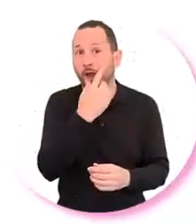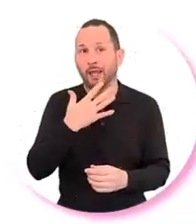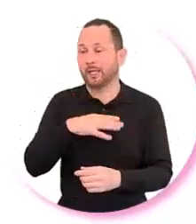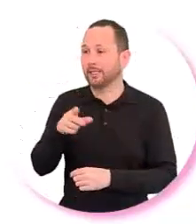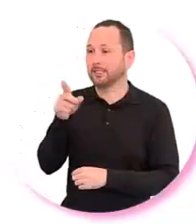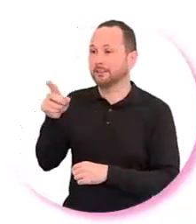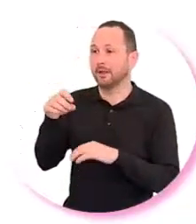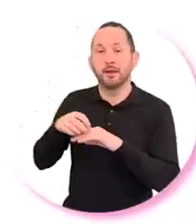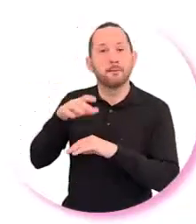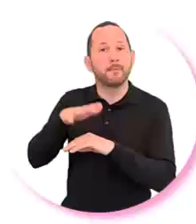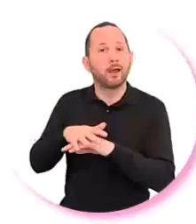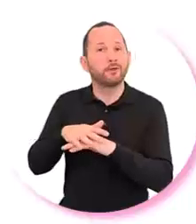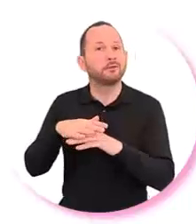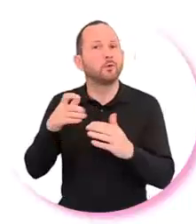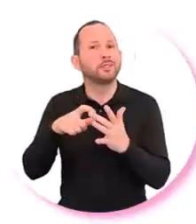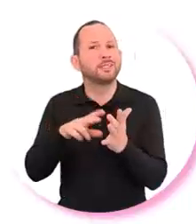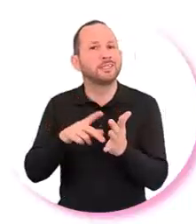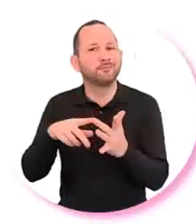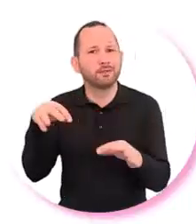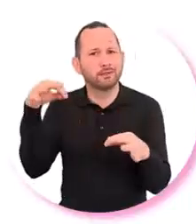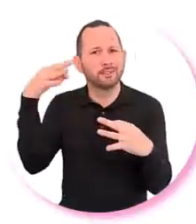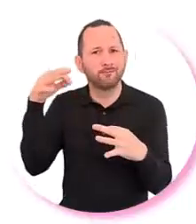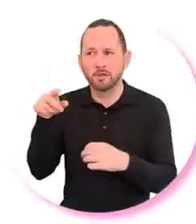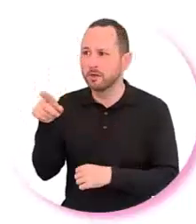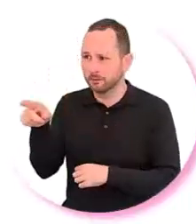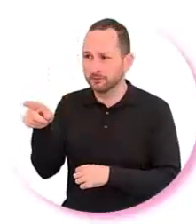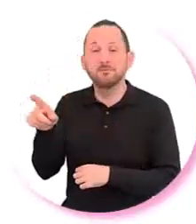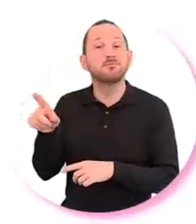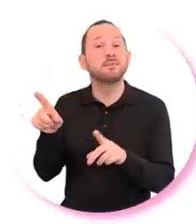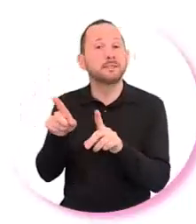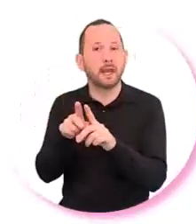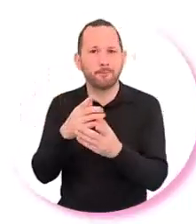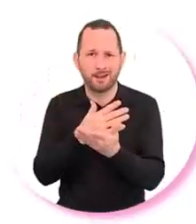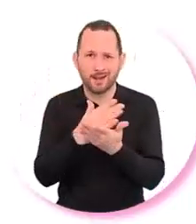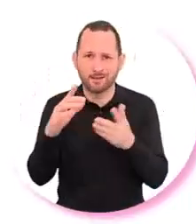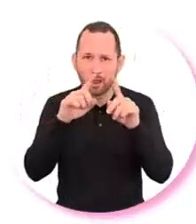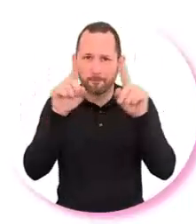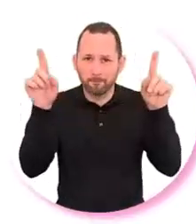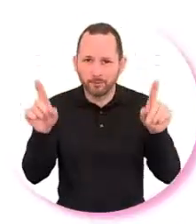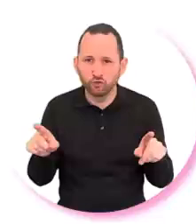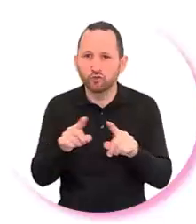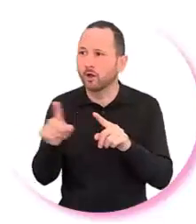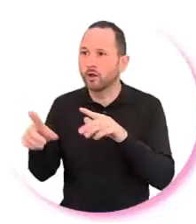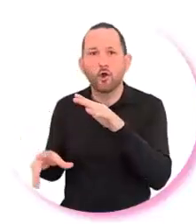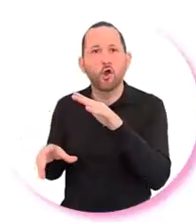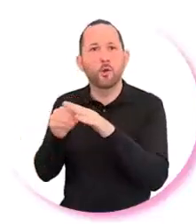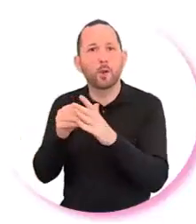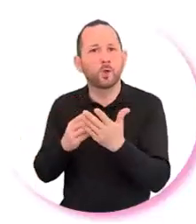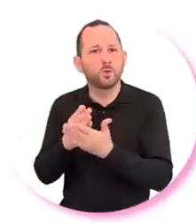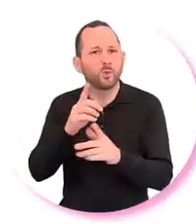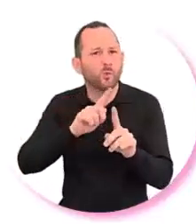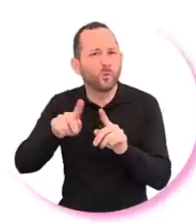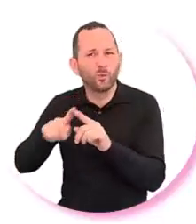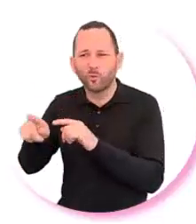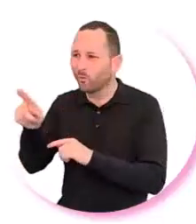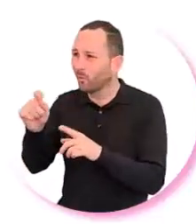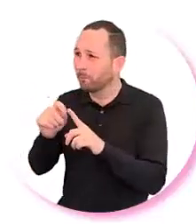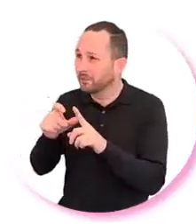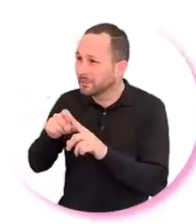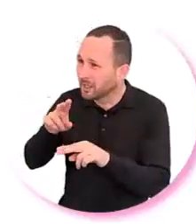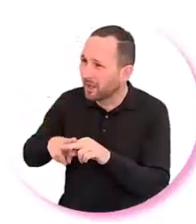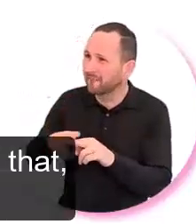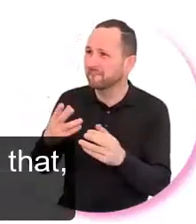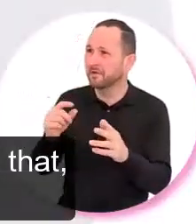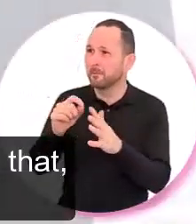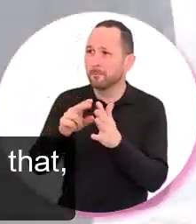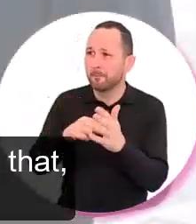partnership document. You may also be asked to upload an image of this document, which can be in PDF, JPEG, or PNG